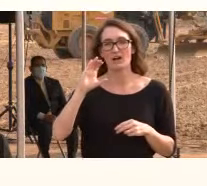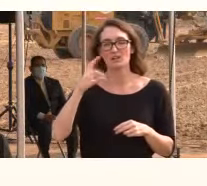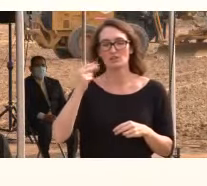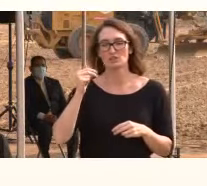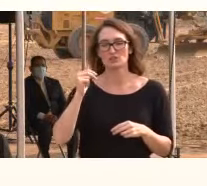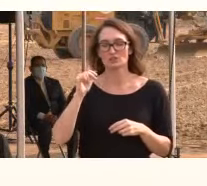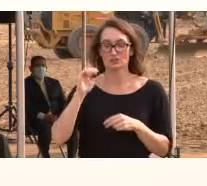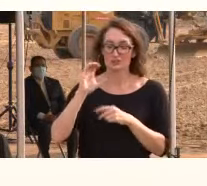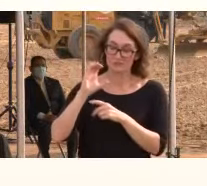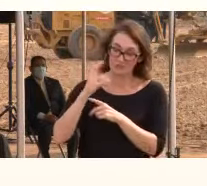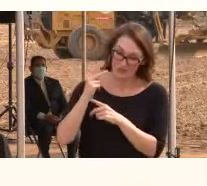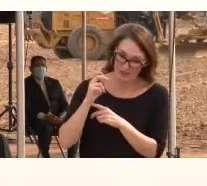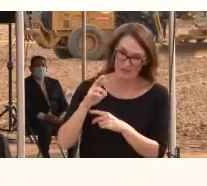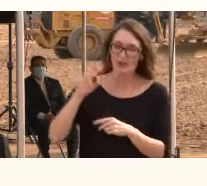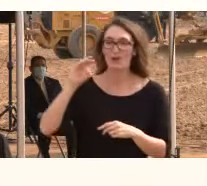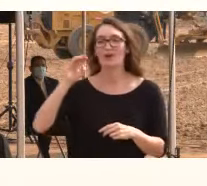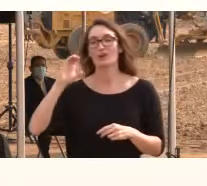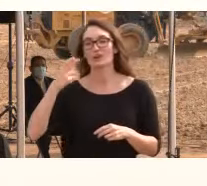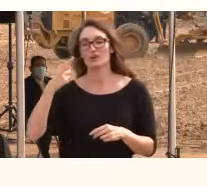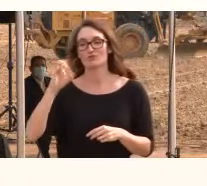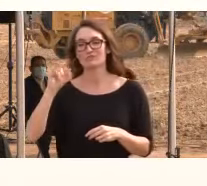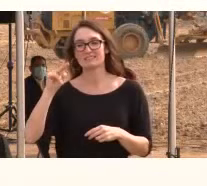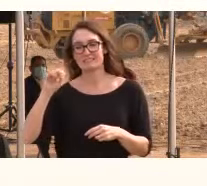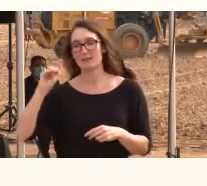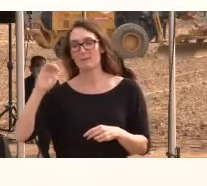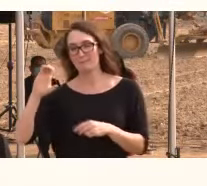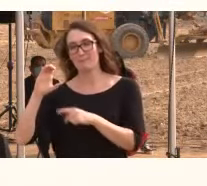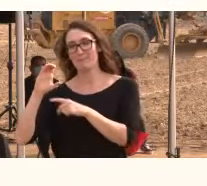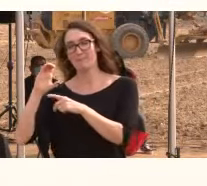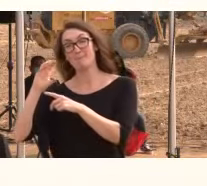Christine McTerrion. Please stand.